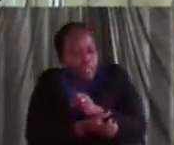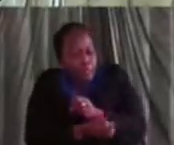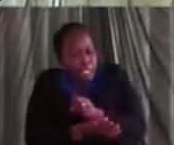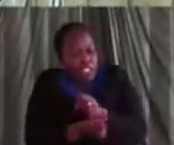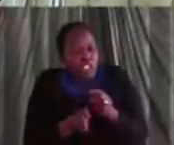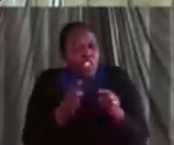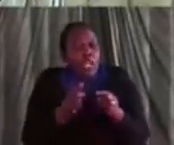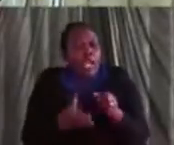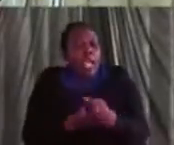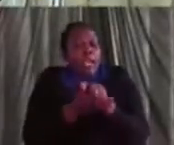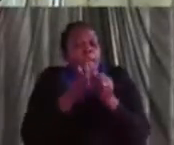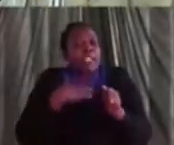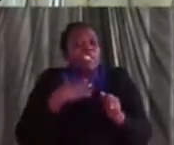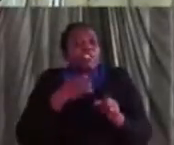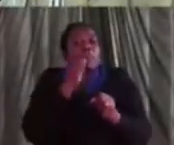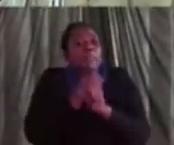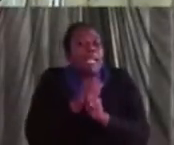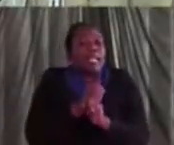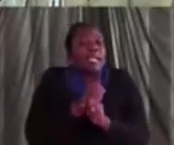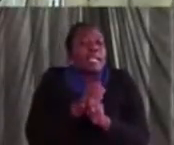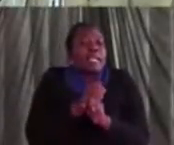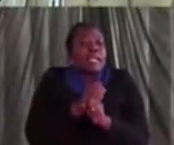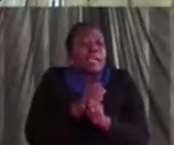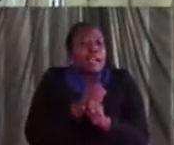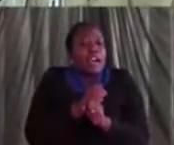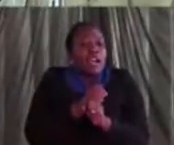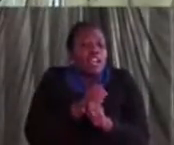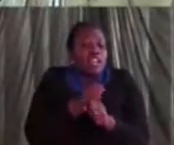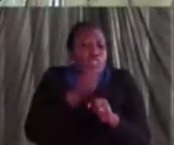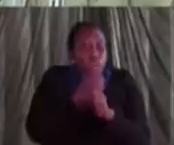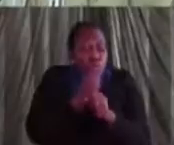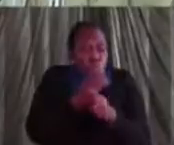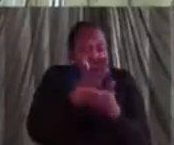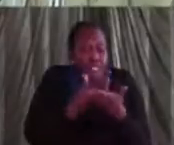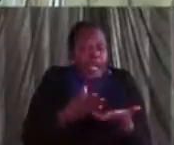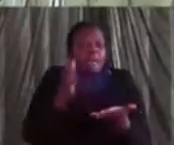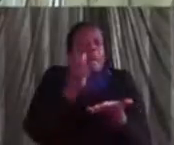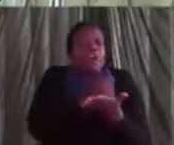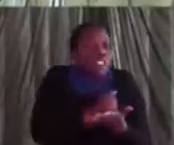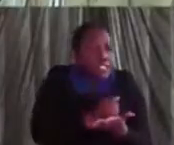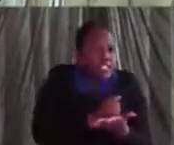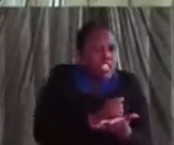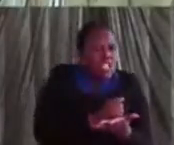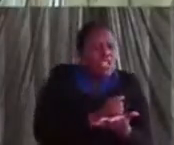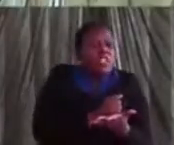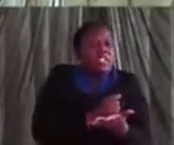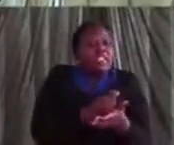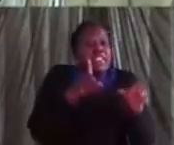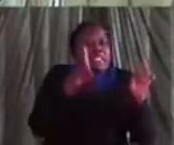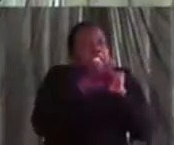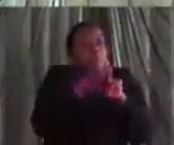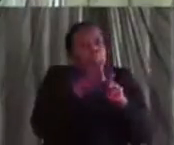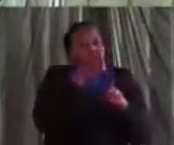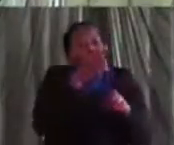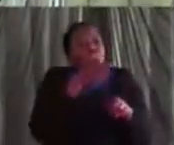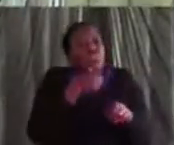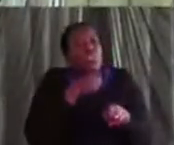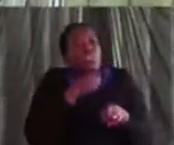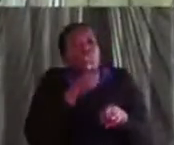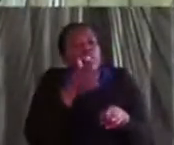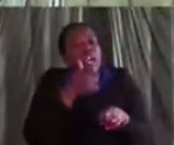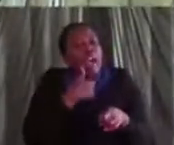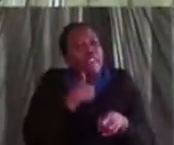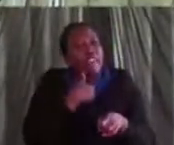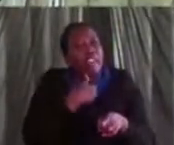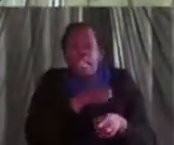make an assessment and do some kind of audit. You do not have a commensurate